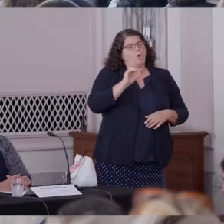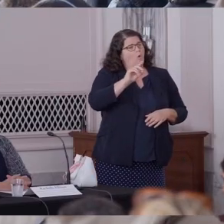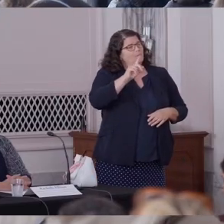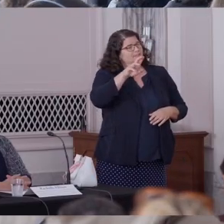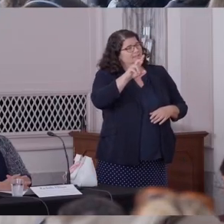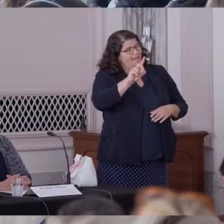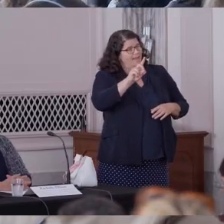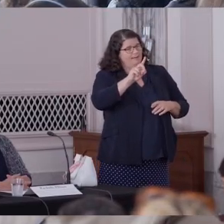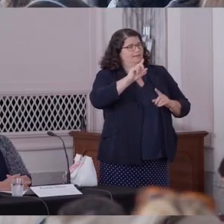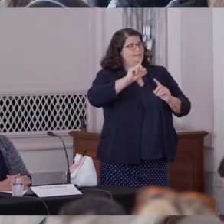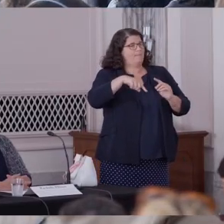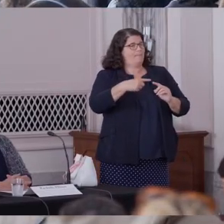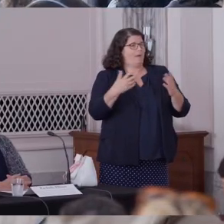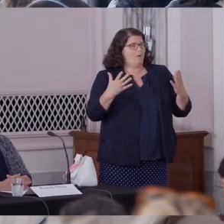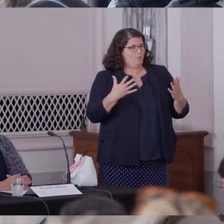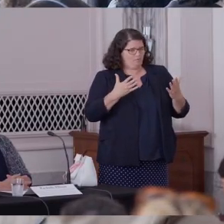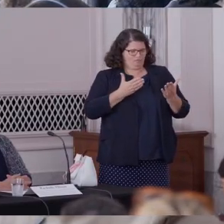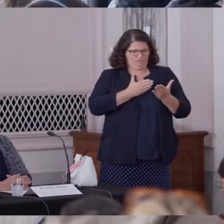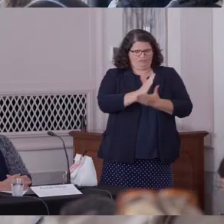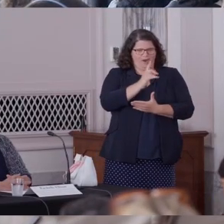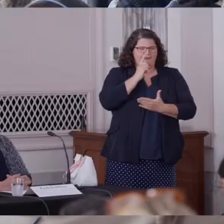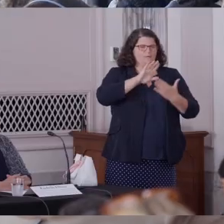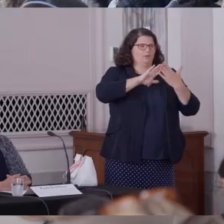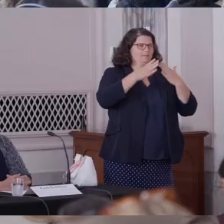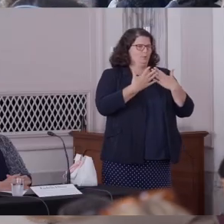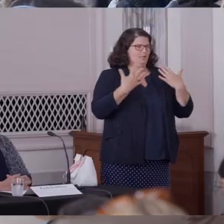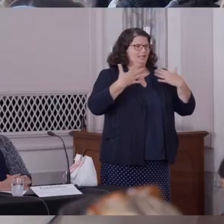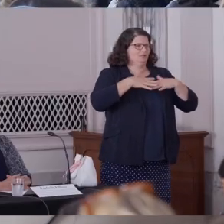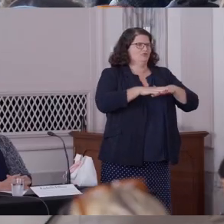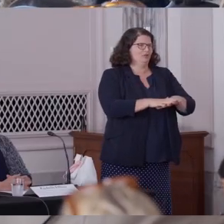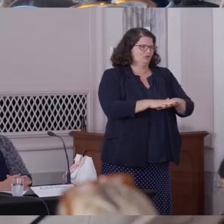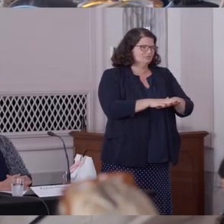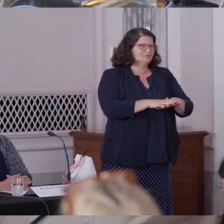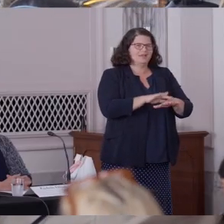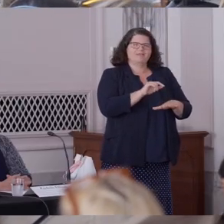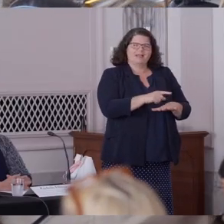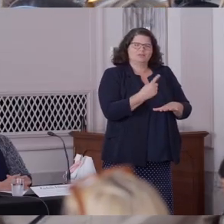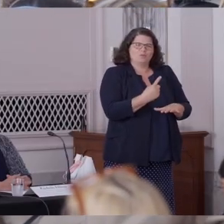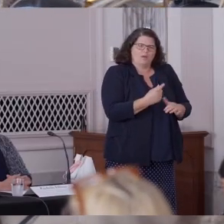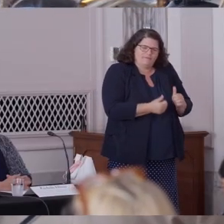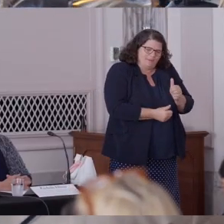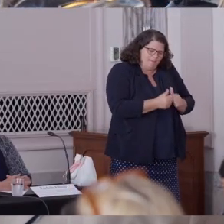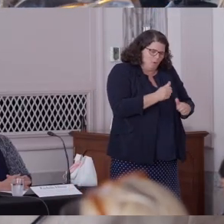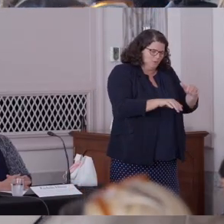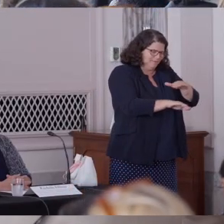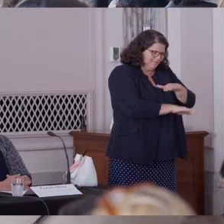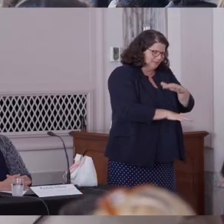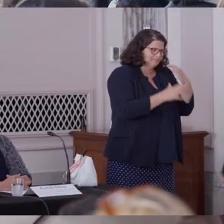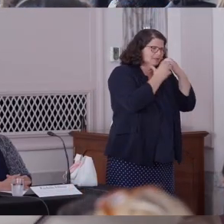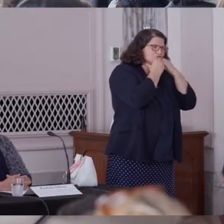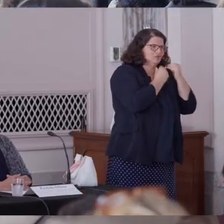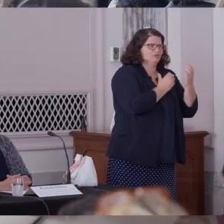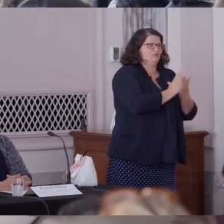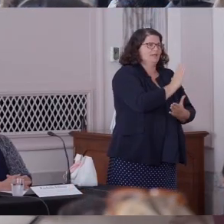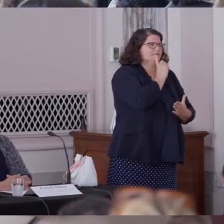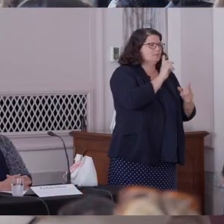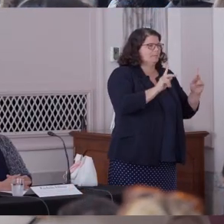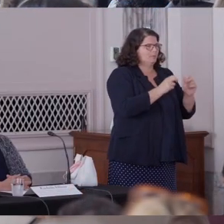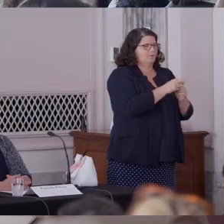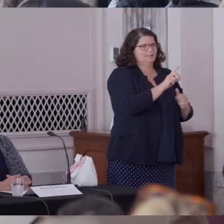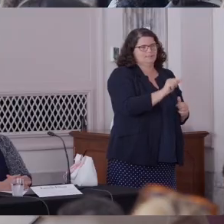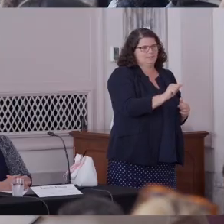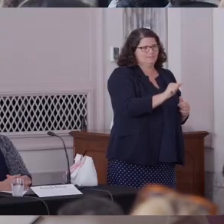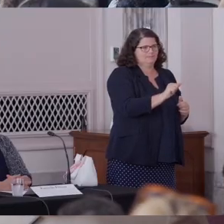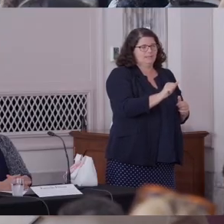most fundamental and treasured of rights for people with disabilities. Being forced to live in an institution